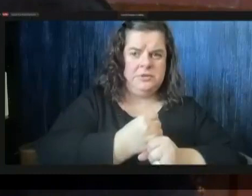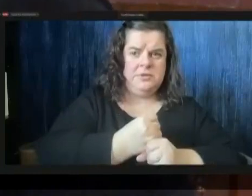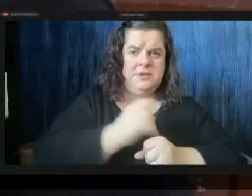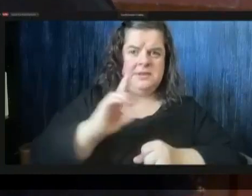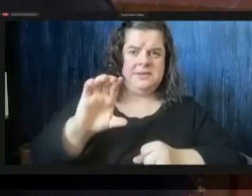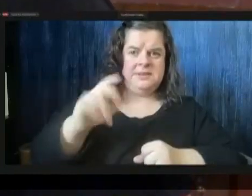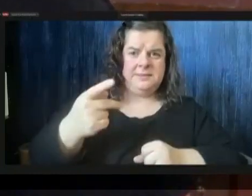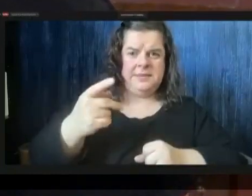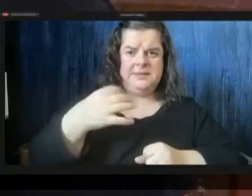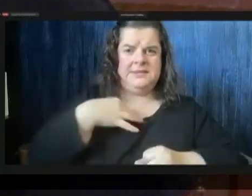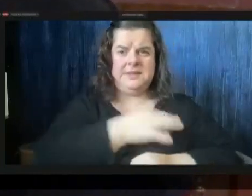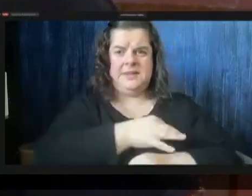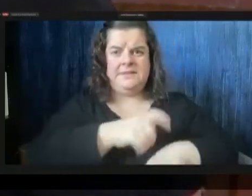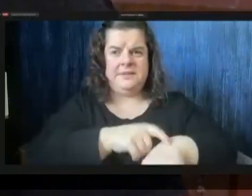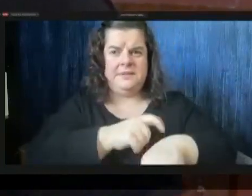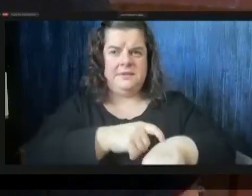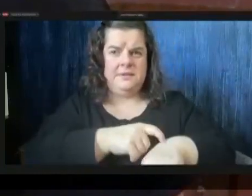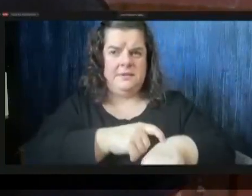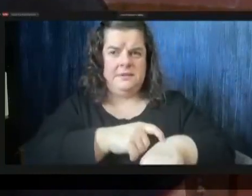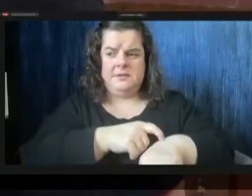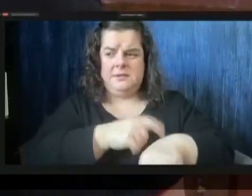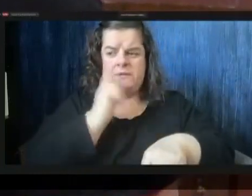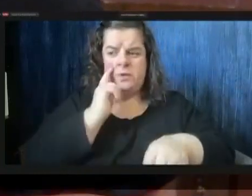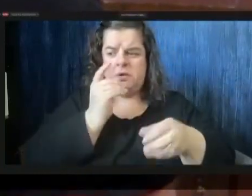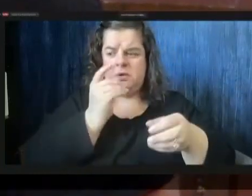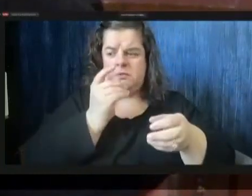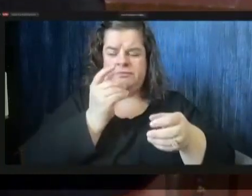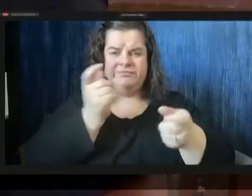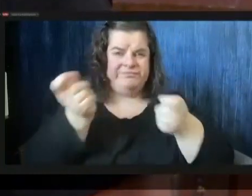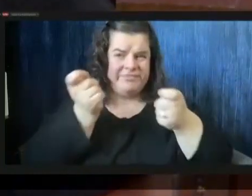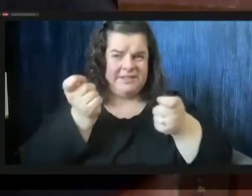staff time to facilitate meetings like